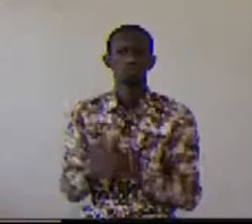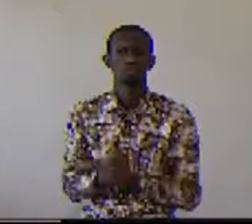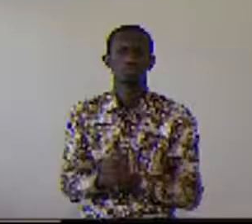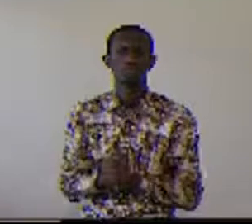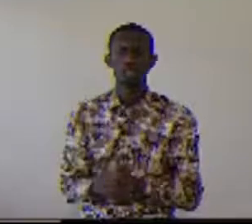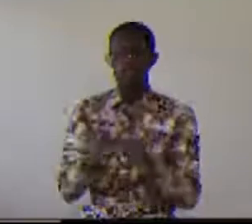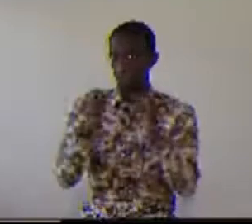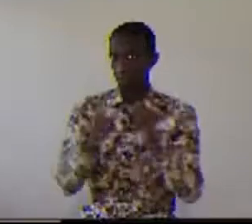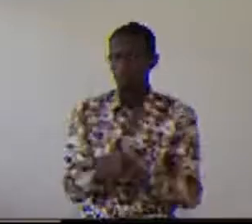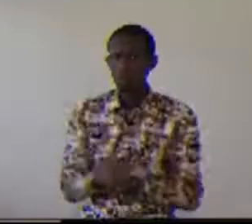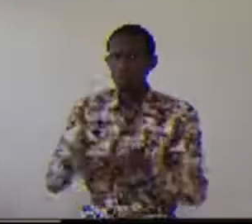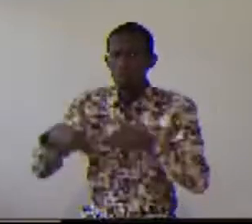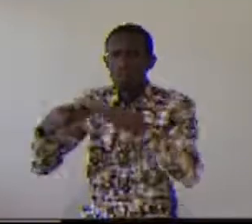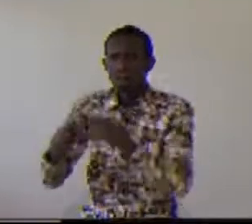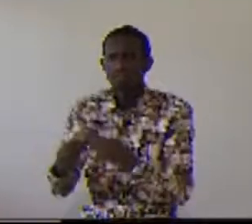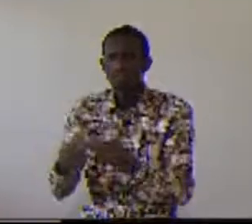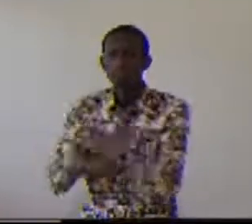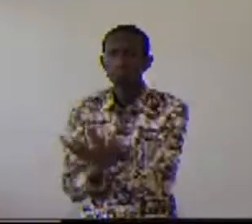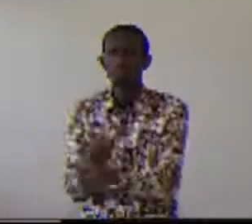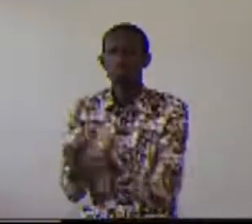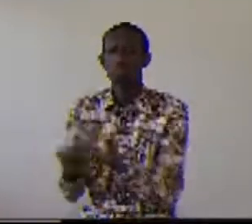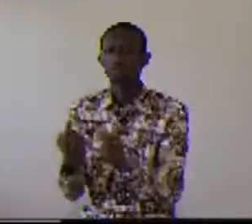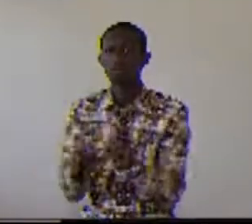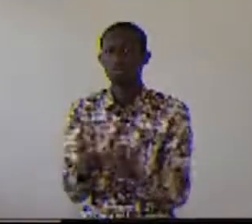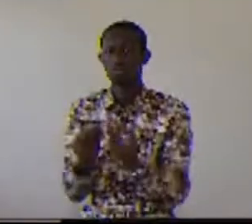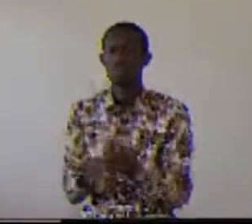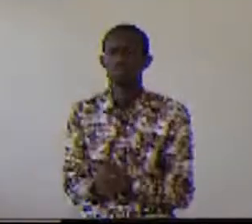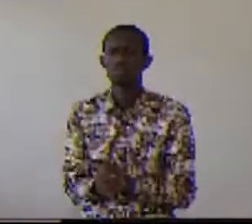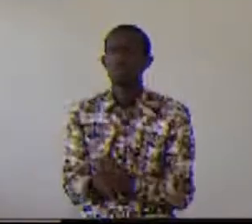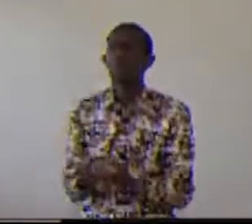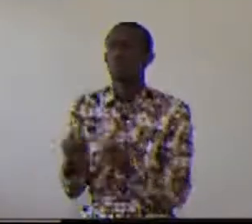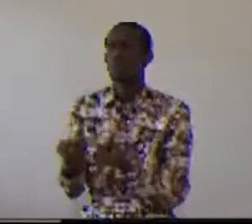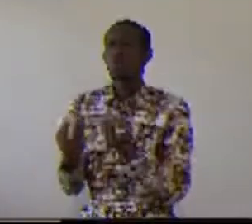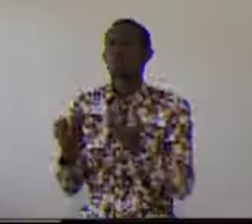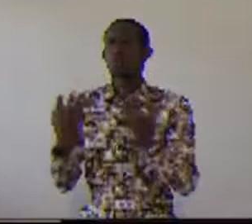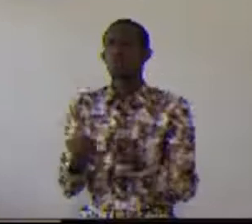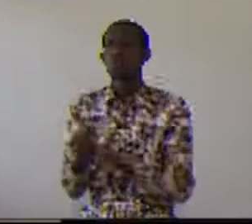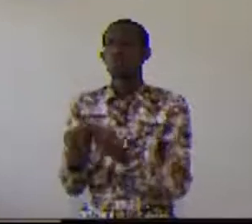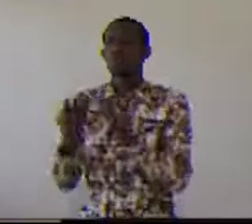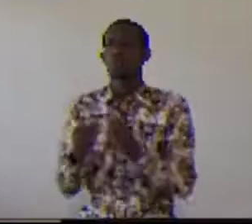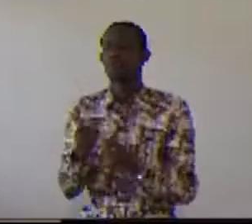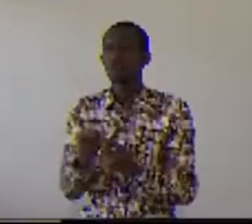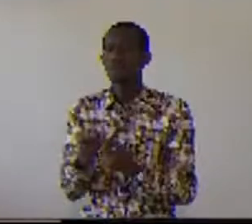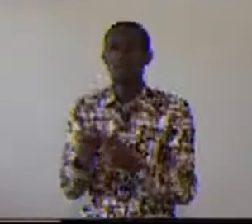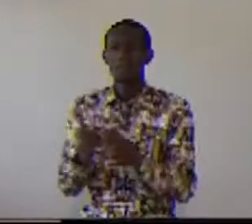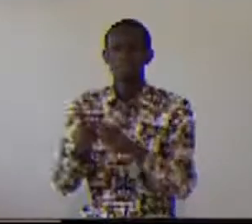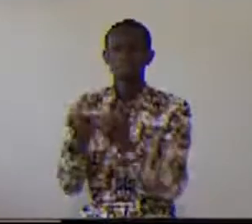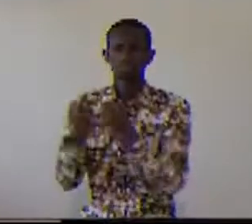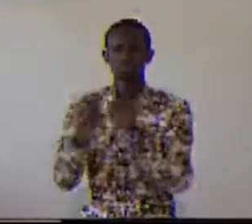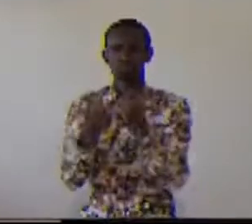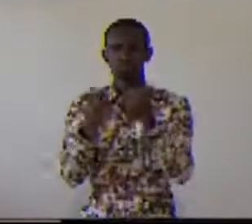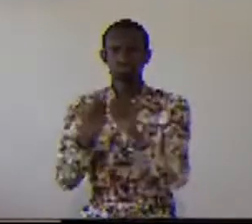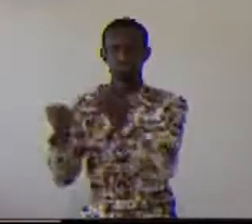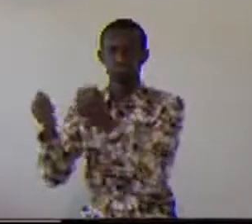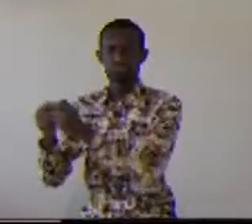when you're supplying energy, what you do is to weaken the forces, the attractive forces which